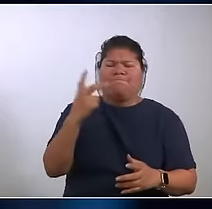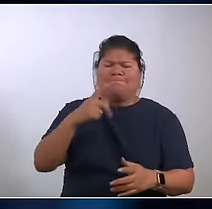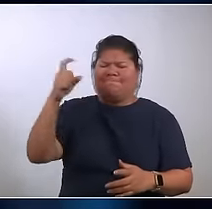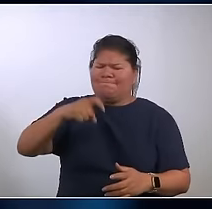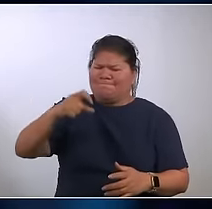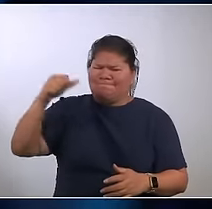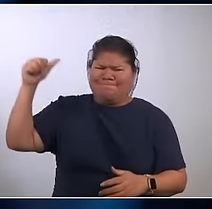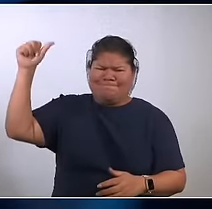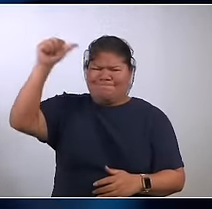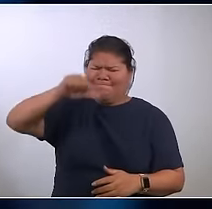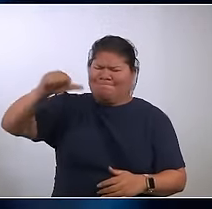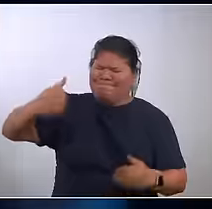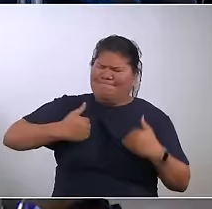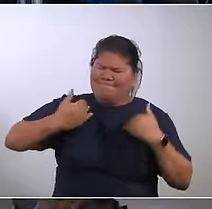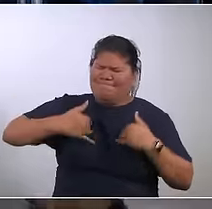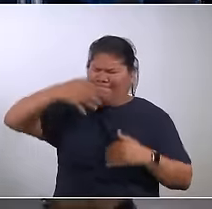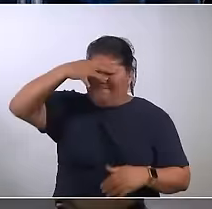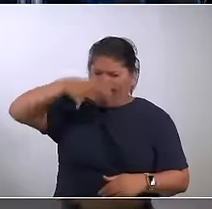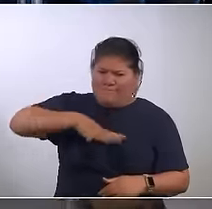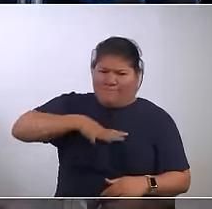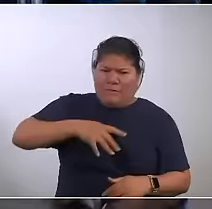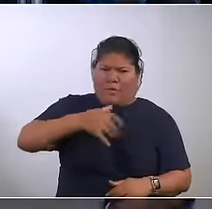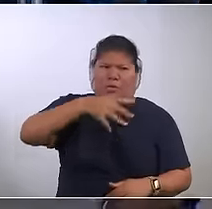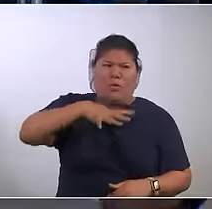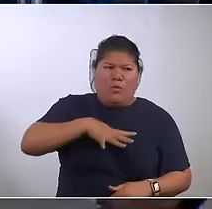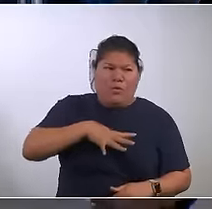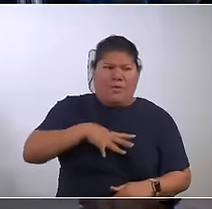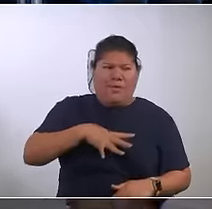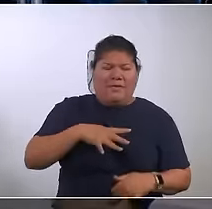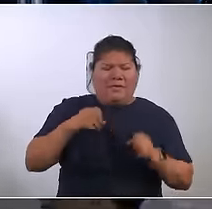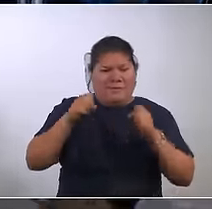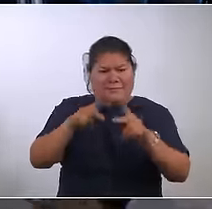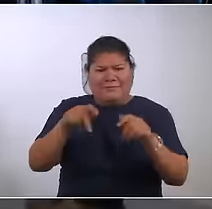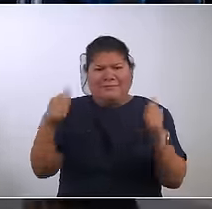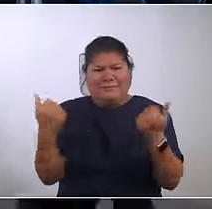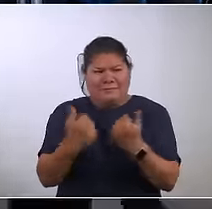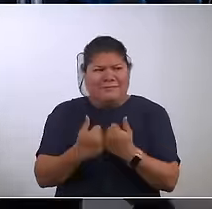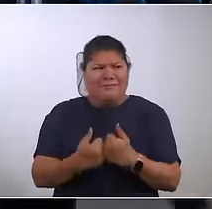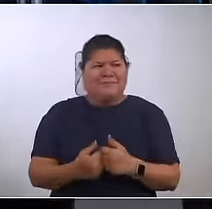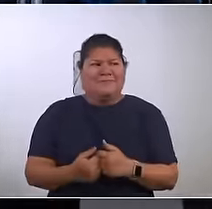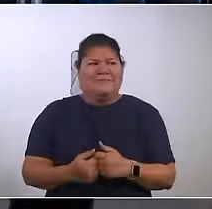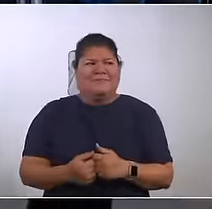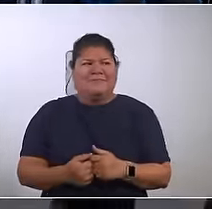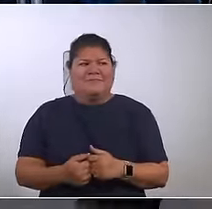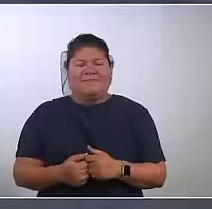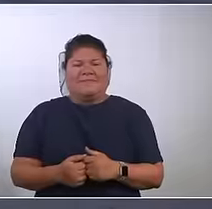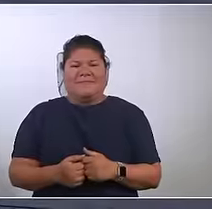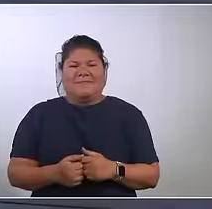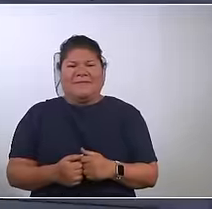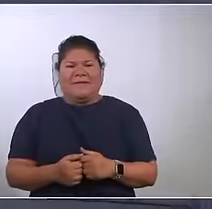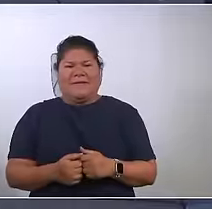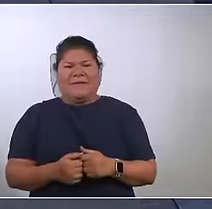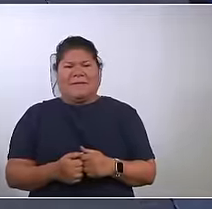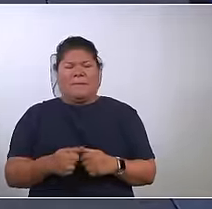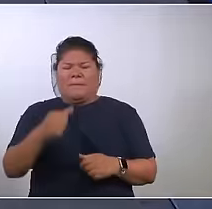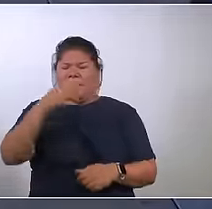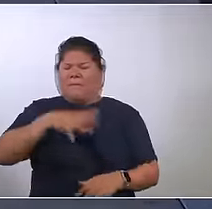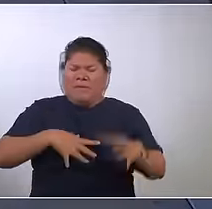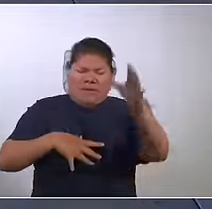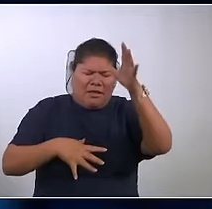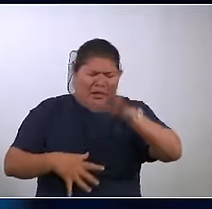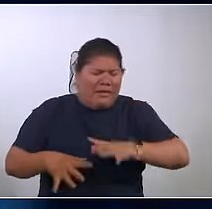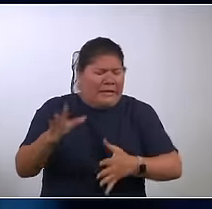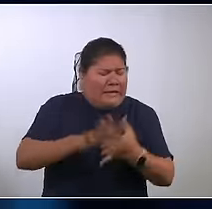need anointed young men. Como necesitamos and young women in the apostolic y doncellas. La asamblea apostólica. Men and women